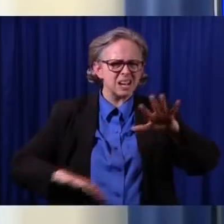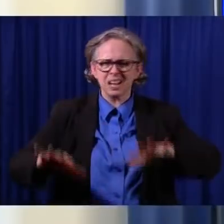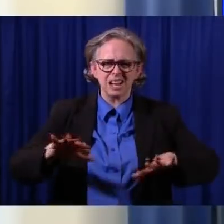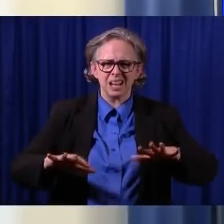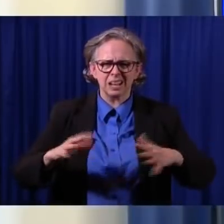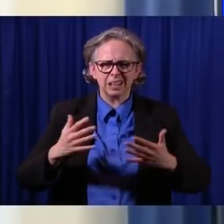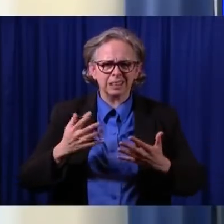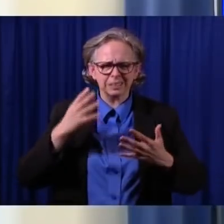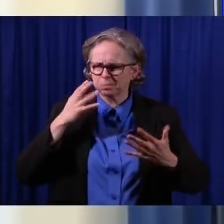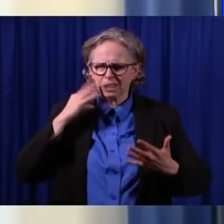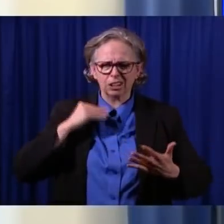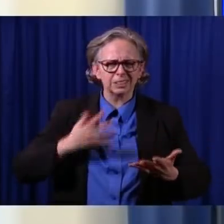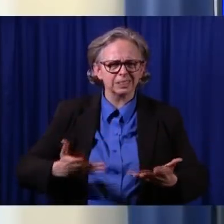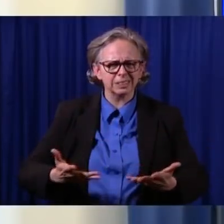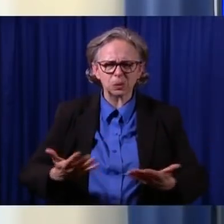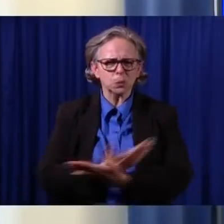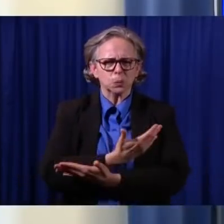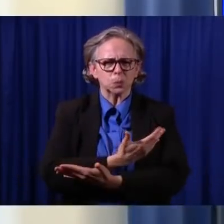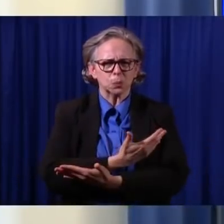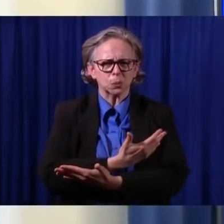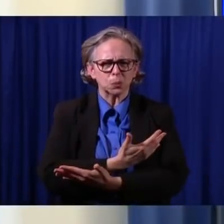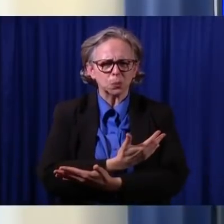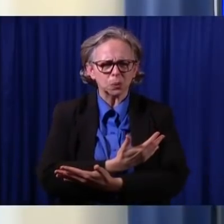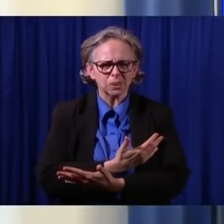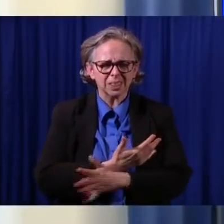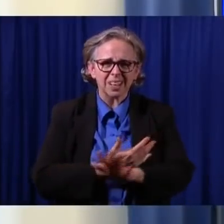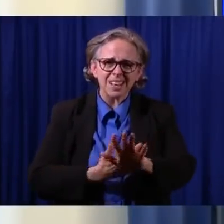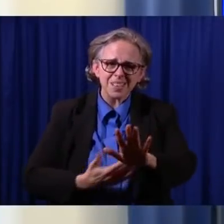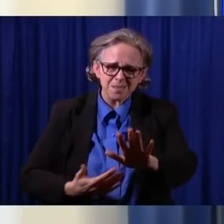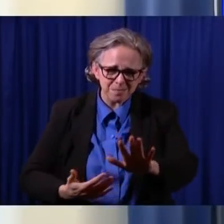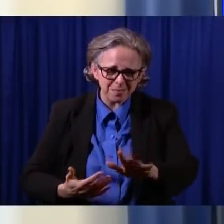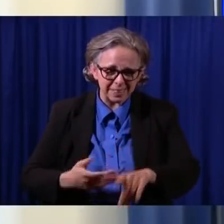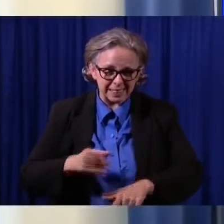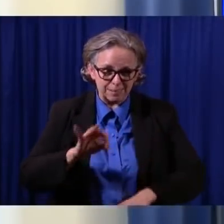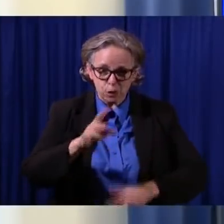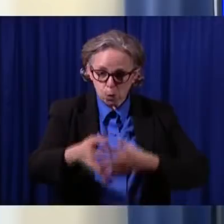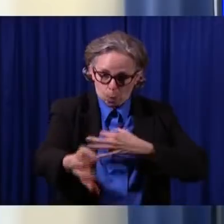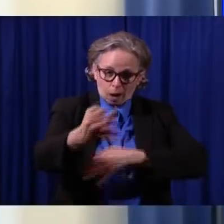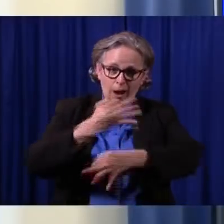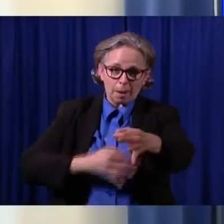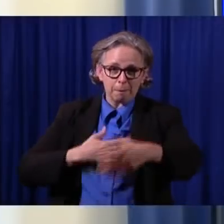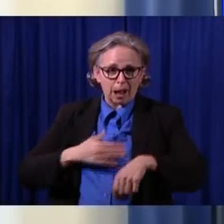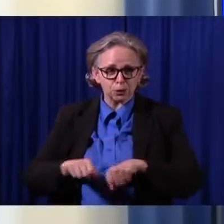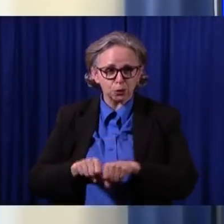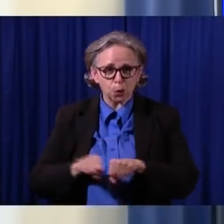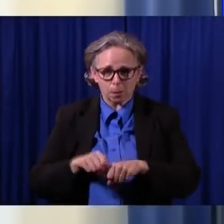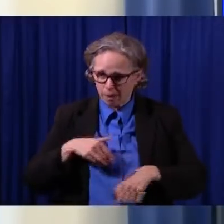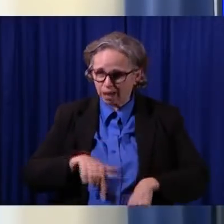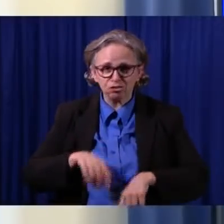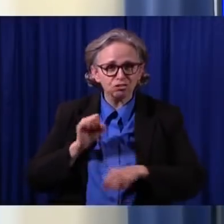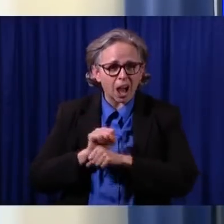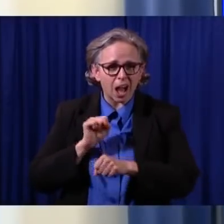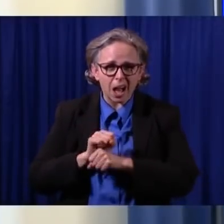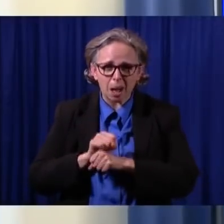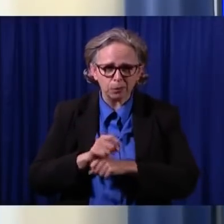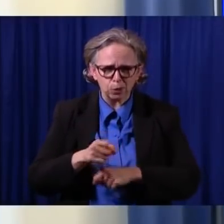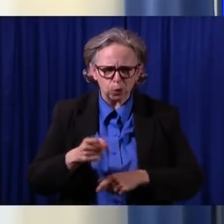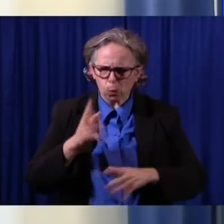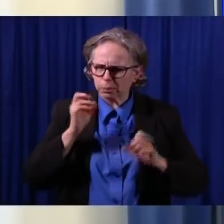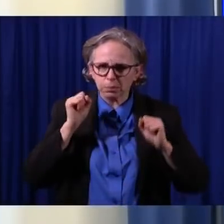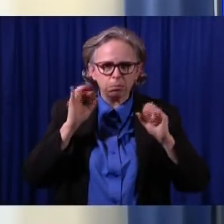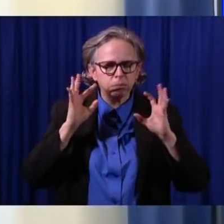anyone doing this job, you'd be surprised how much a lot of that isn't your focus. I mean, for me,